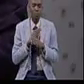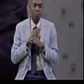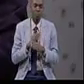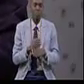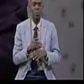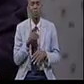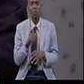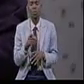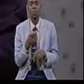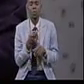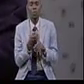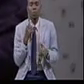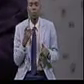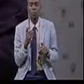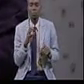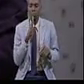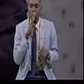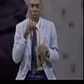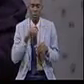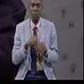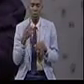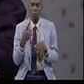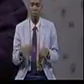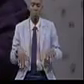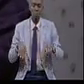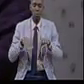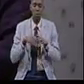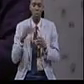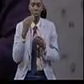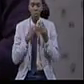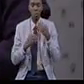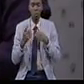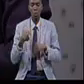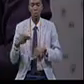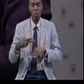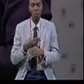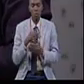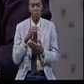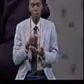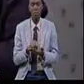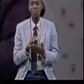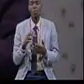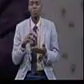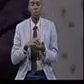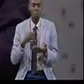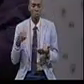the marriage supper of the Lamb, do away with that thing.